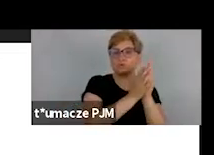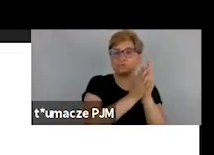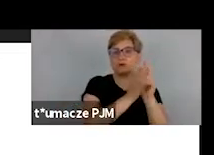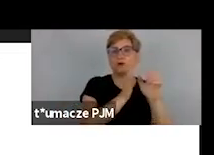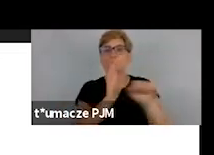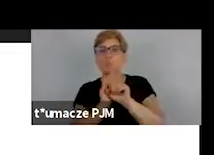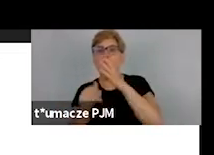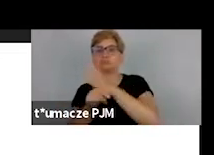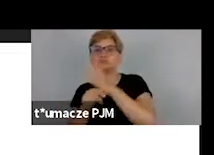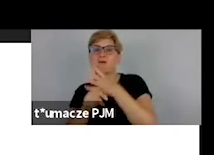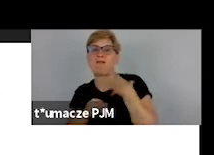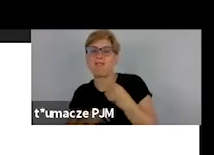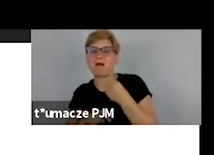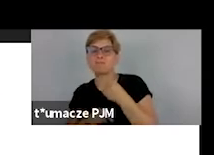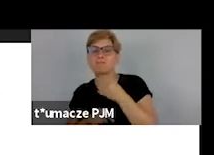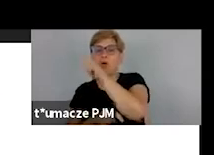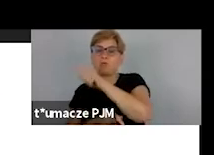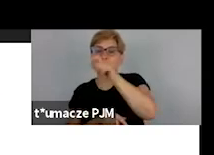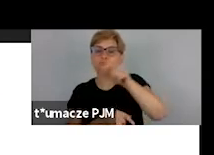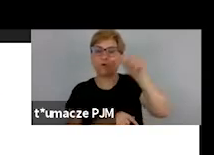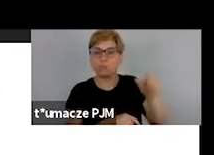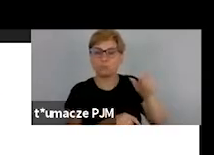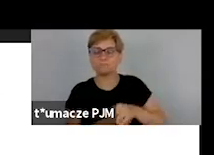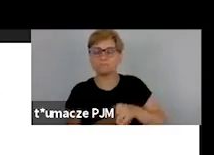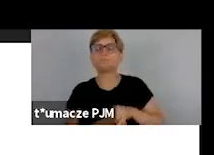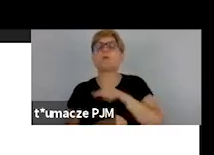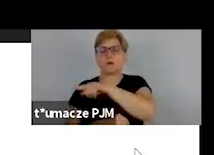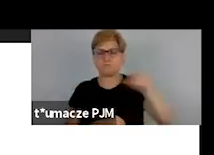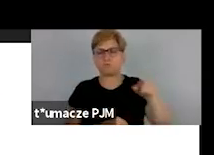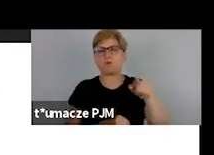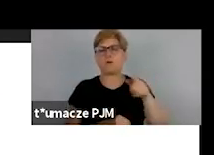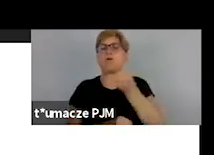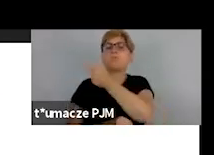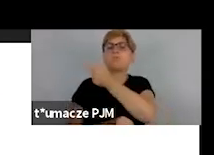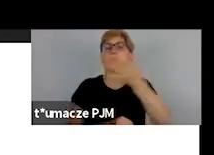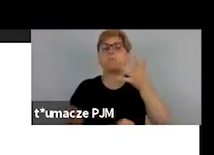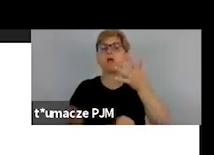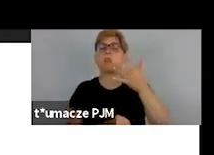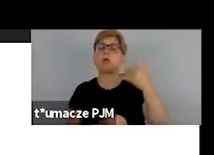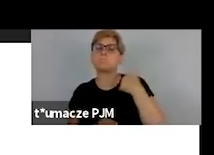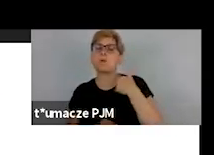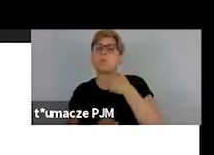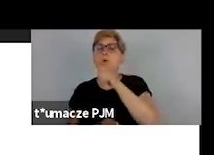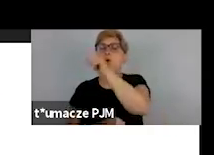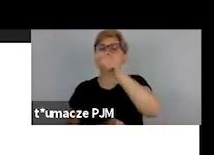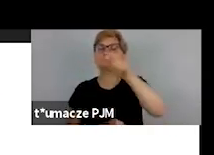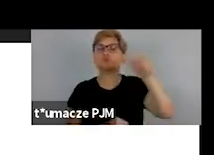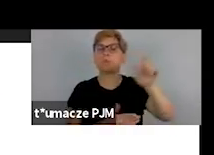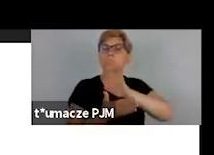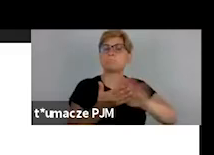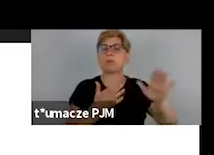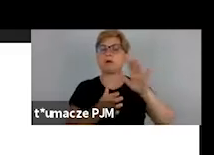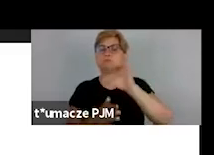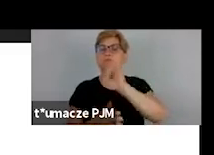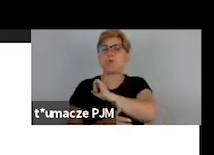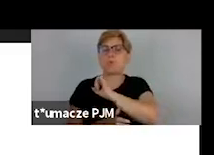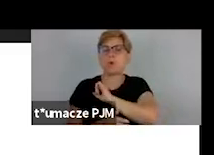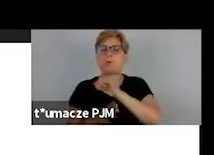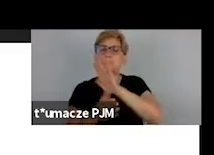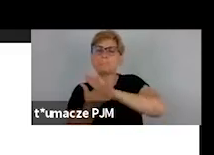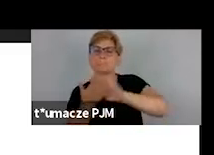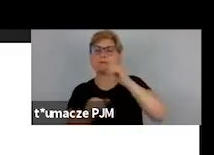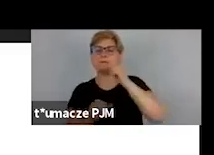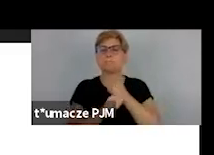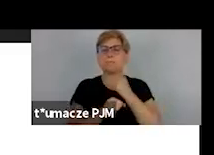many of them never employed. And what we learned was that just over half of the men said that they had used violence